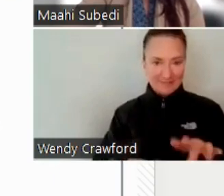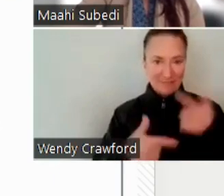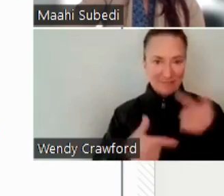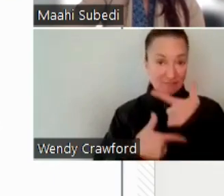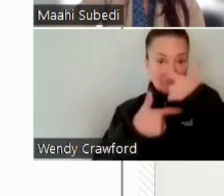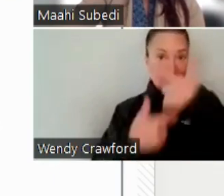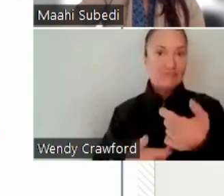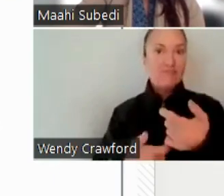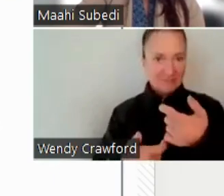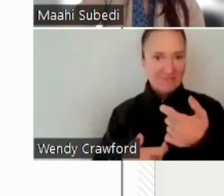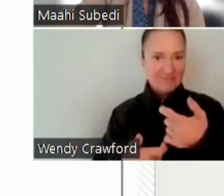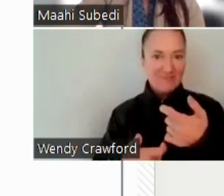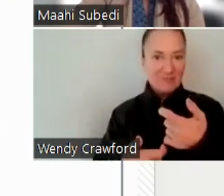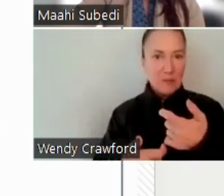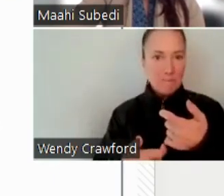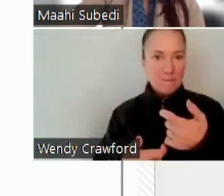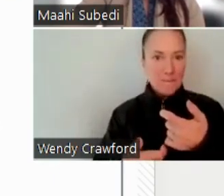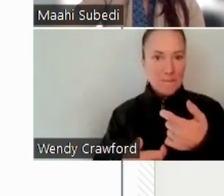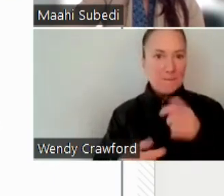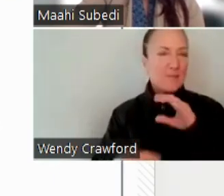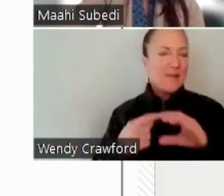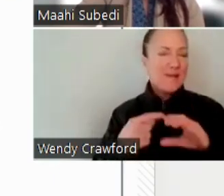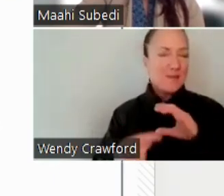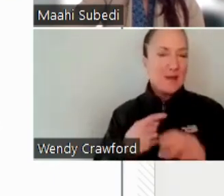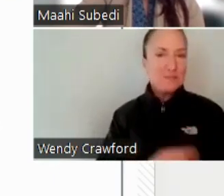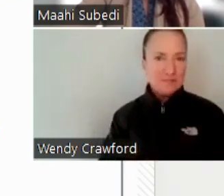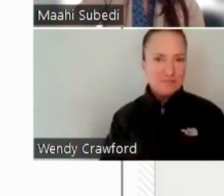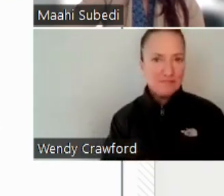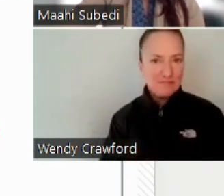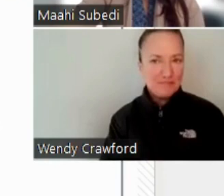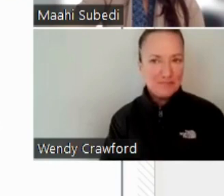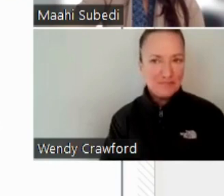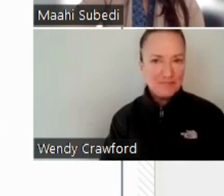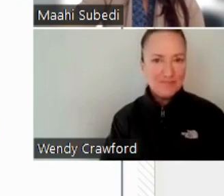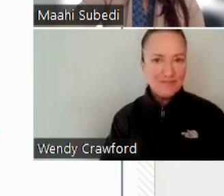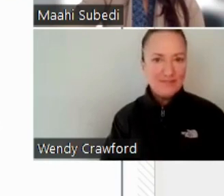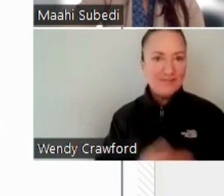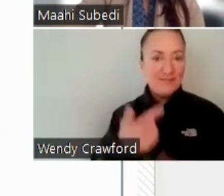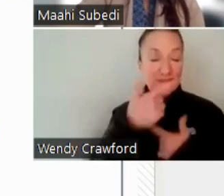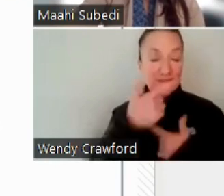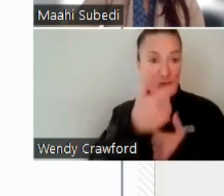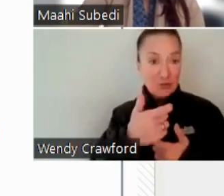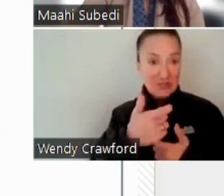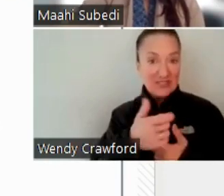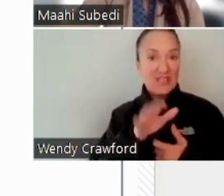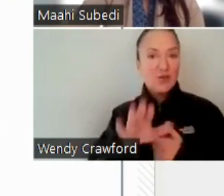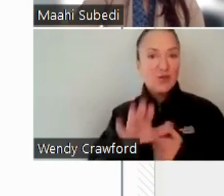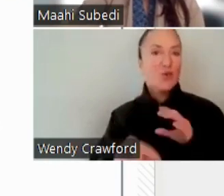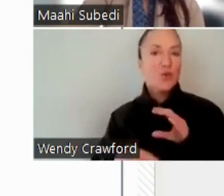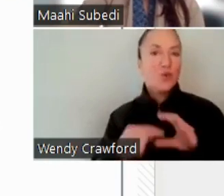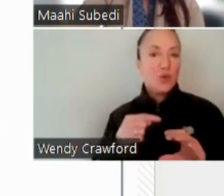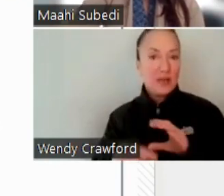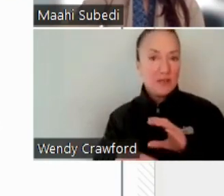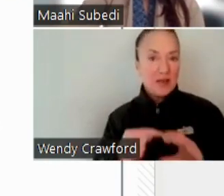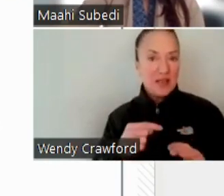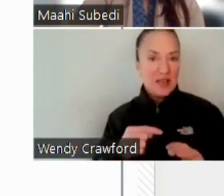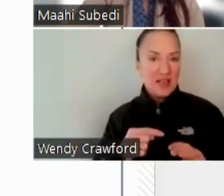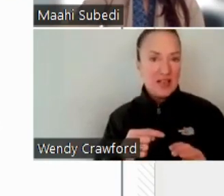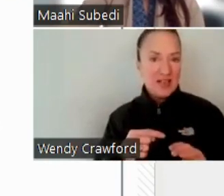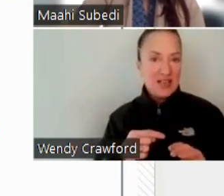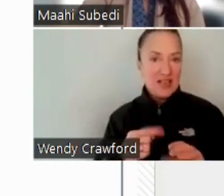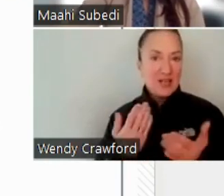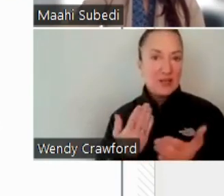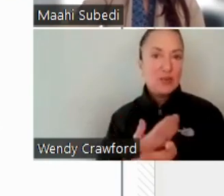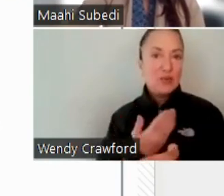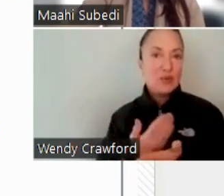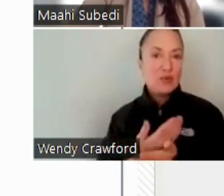interested and your email address. Interested and your email address. And as we always do, if you are new